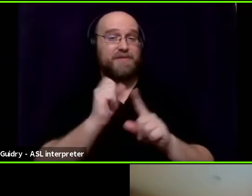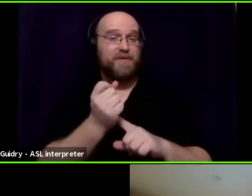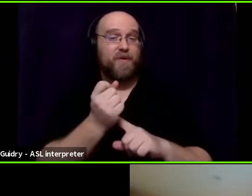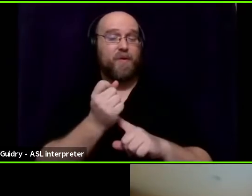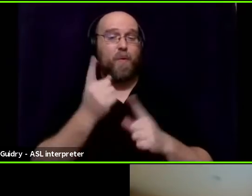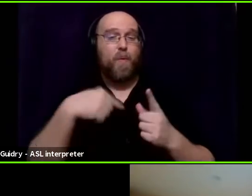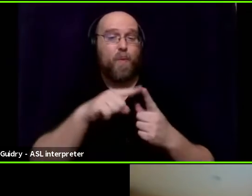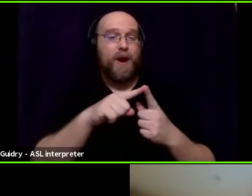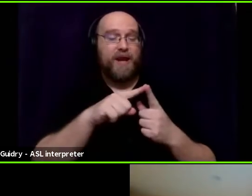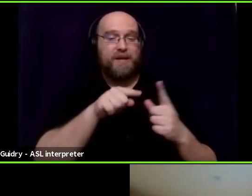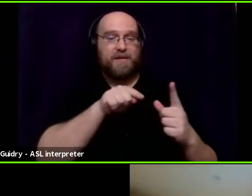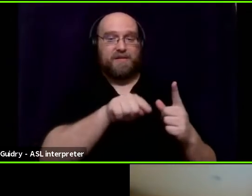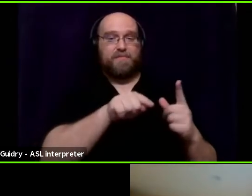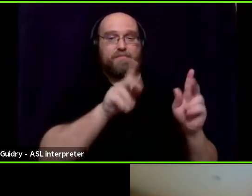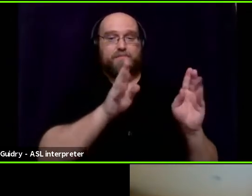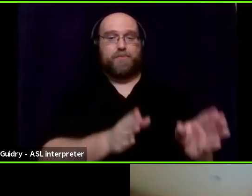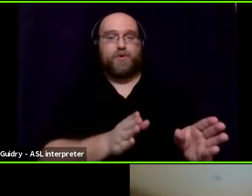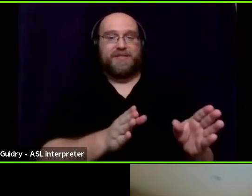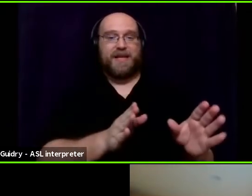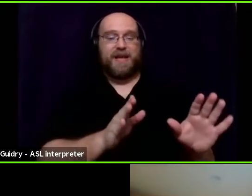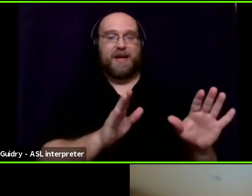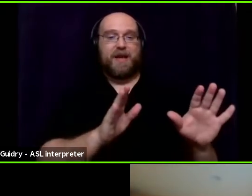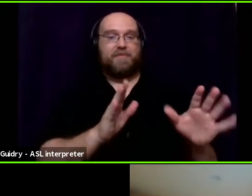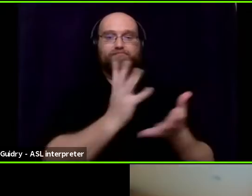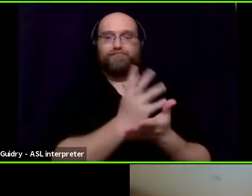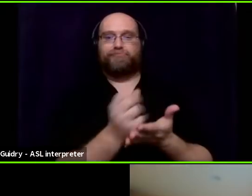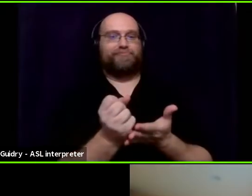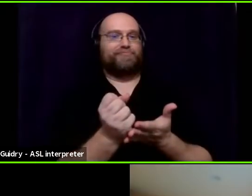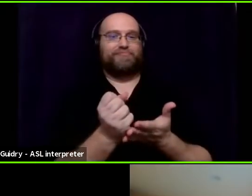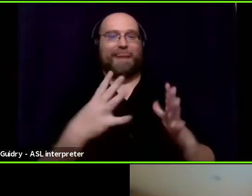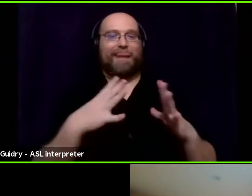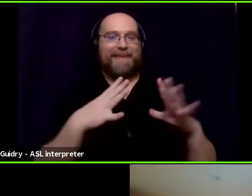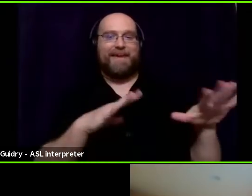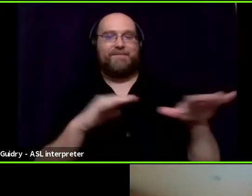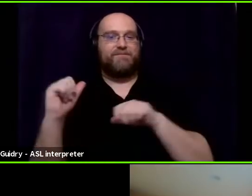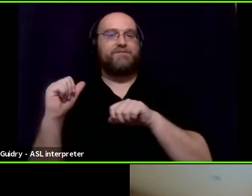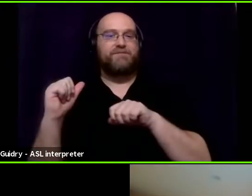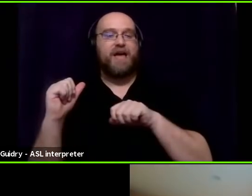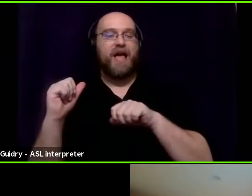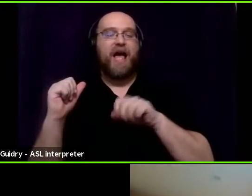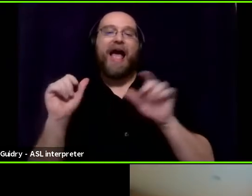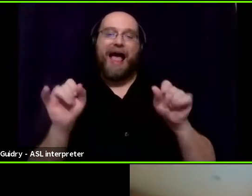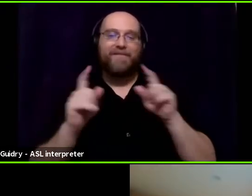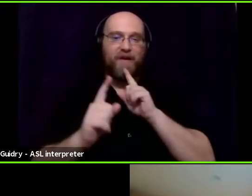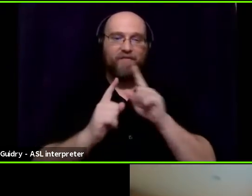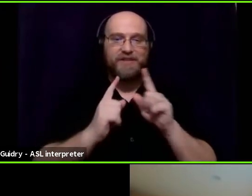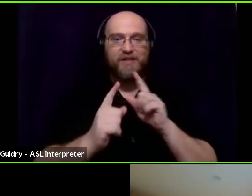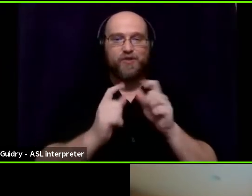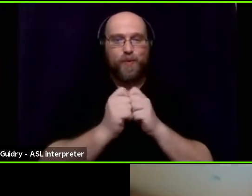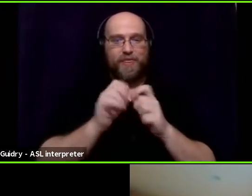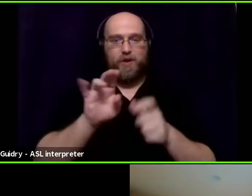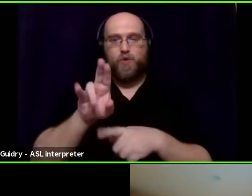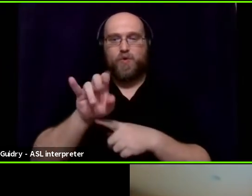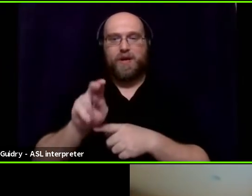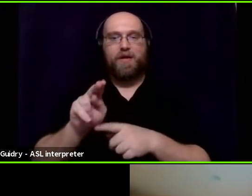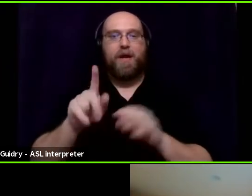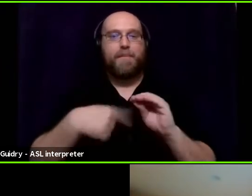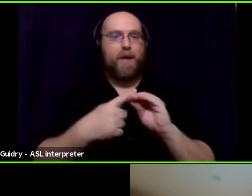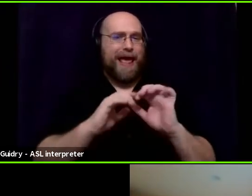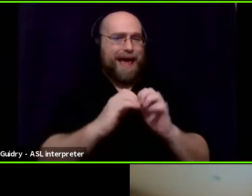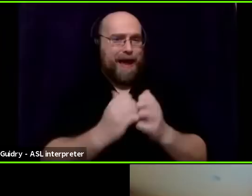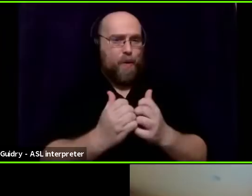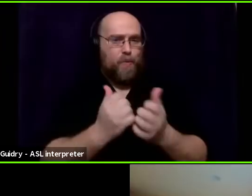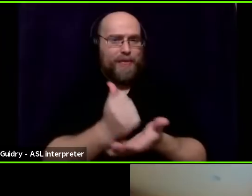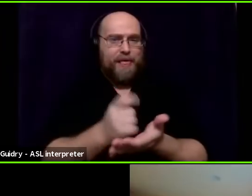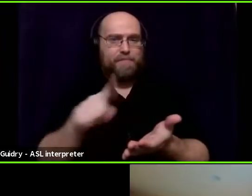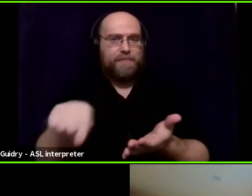of leave, that there are conversations with the union on how to help people. So there might be other